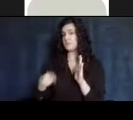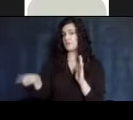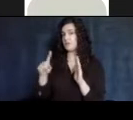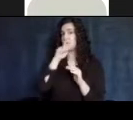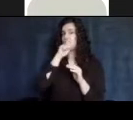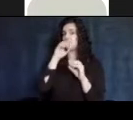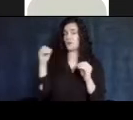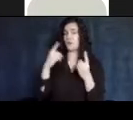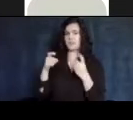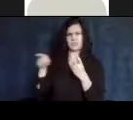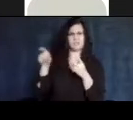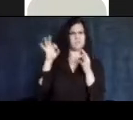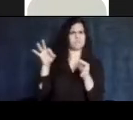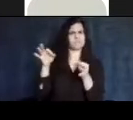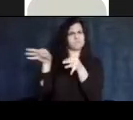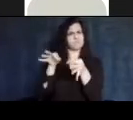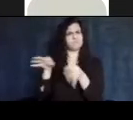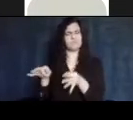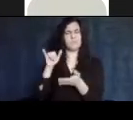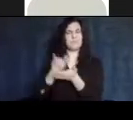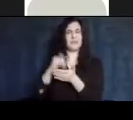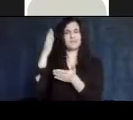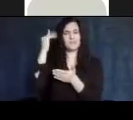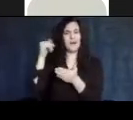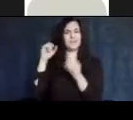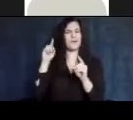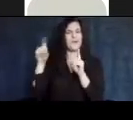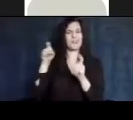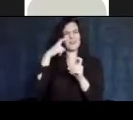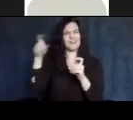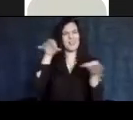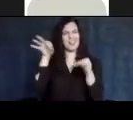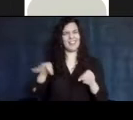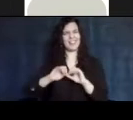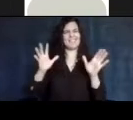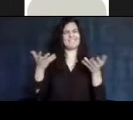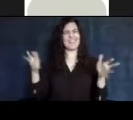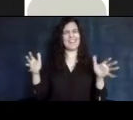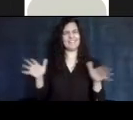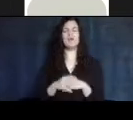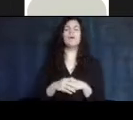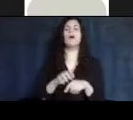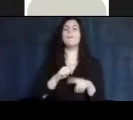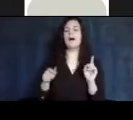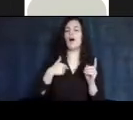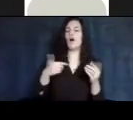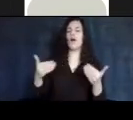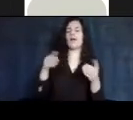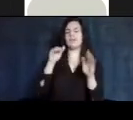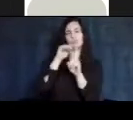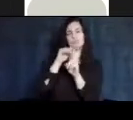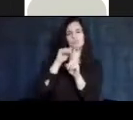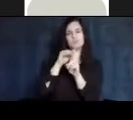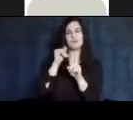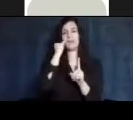great job of explaining that. And that's why there's no questions coming in right now. But I did want to remind you guys that if you do want to stay engaged with